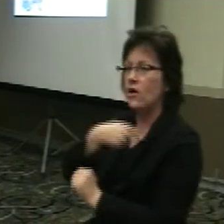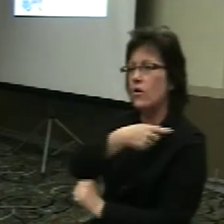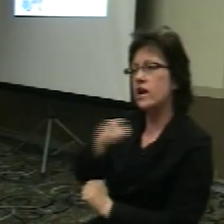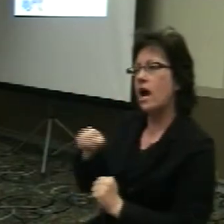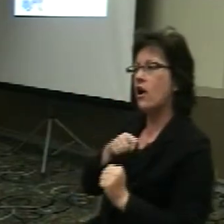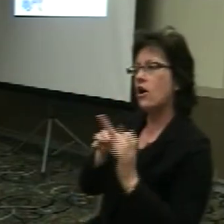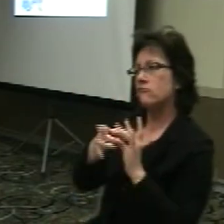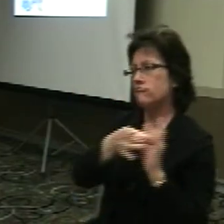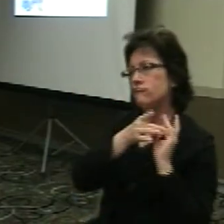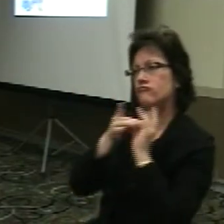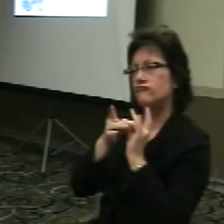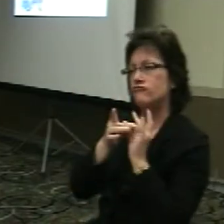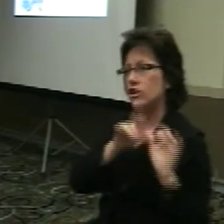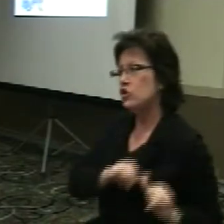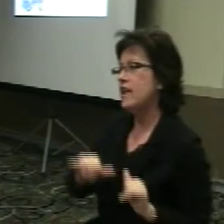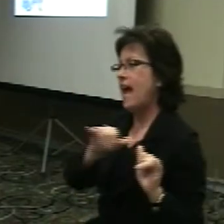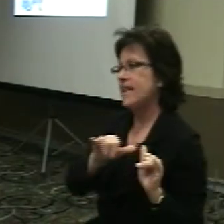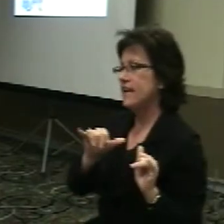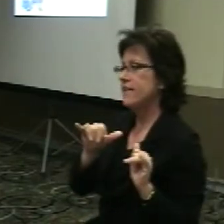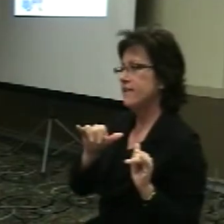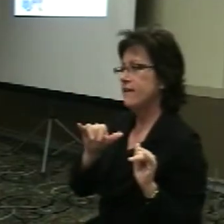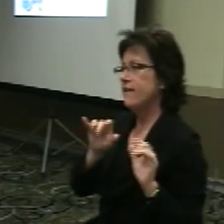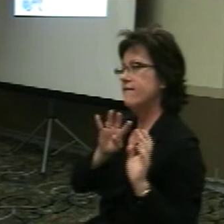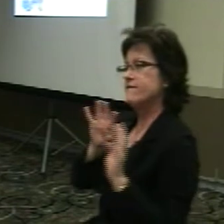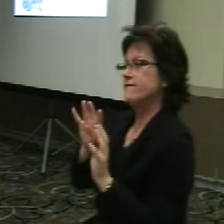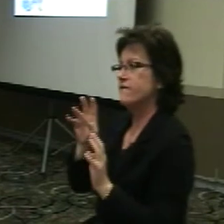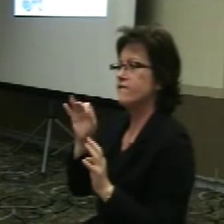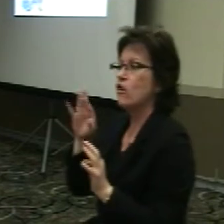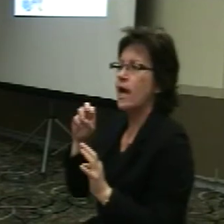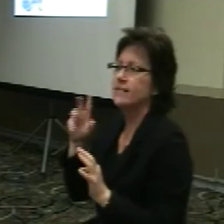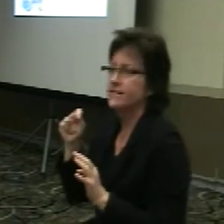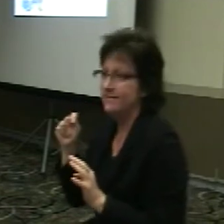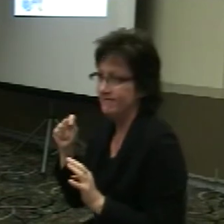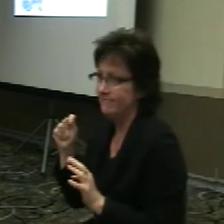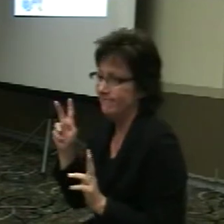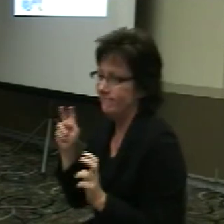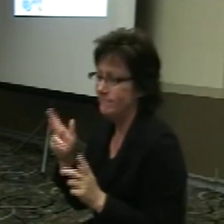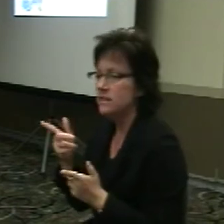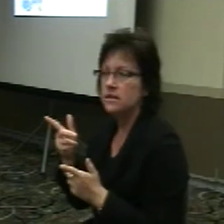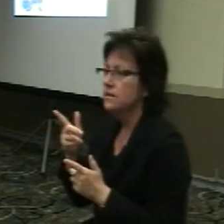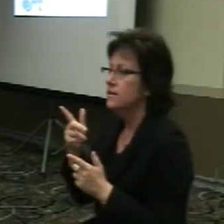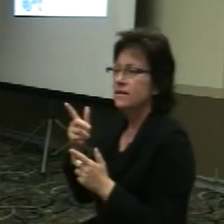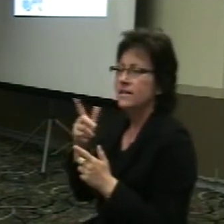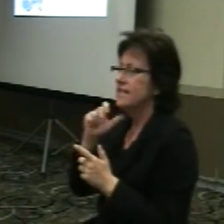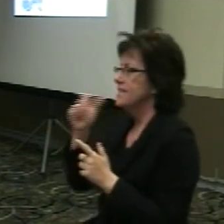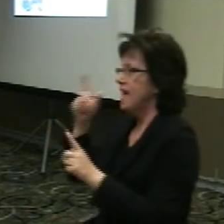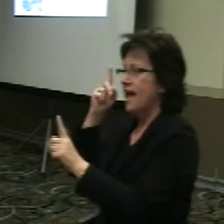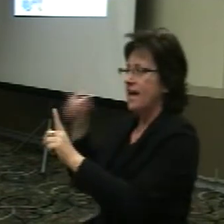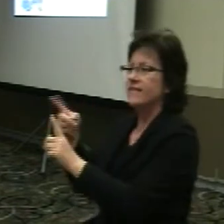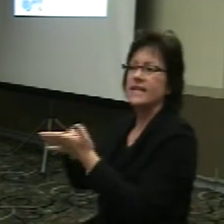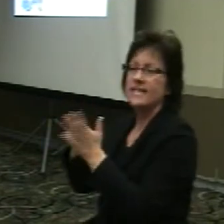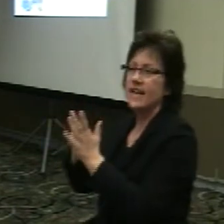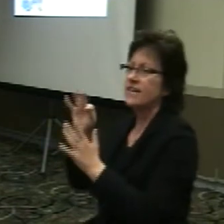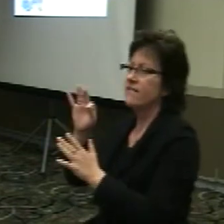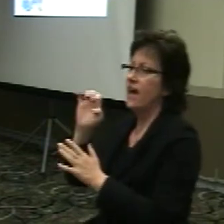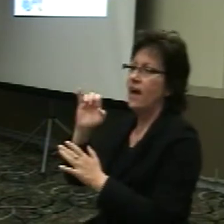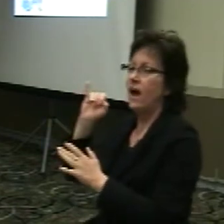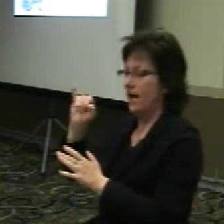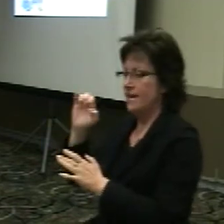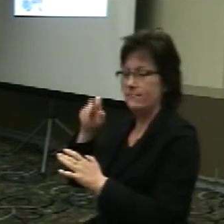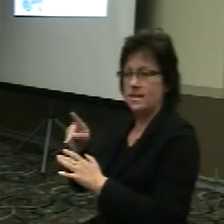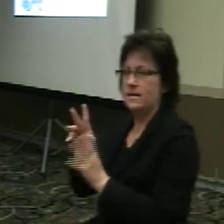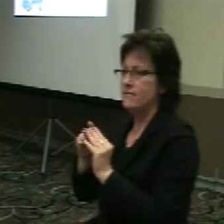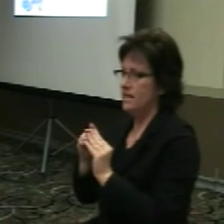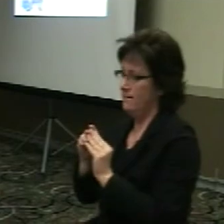united front. Right? That's not in the intent of the IEP meeting. The parents